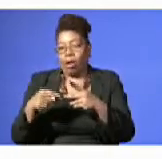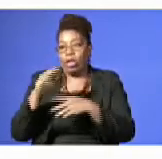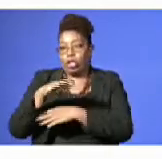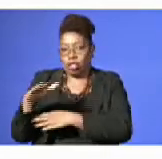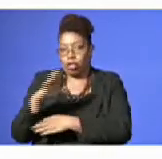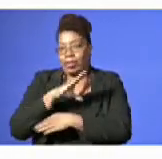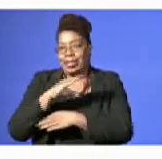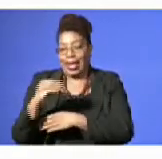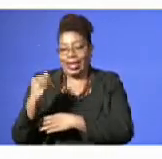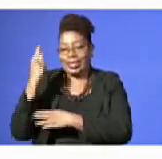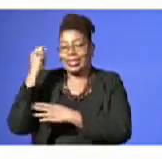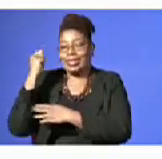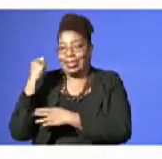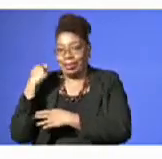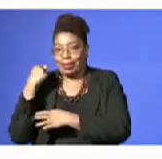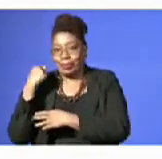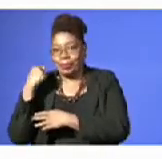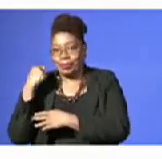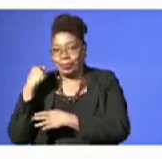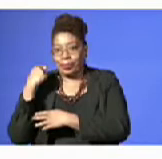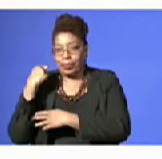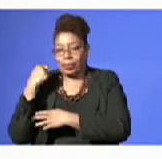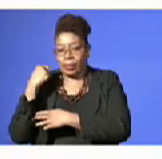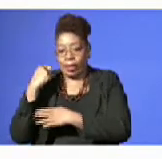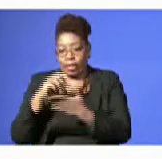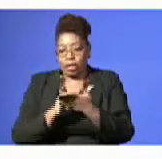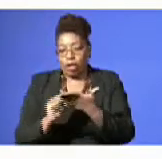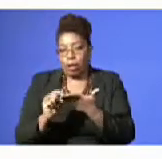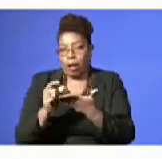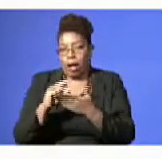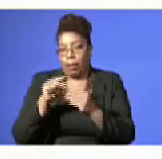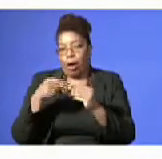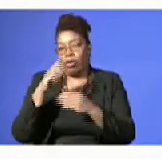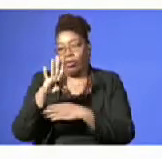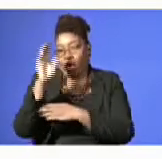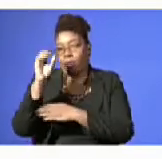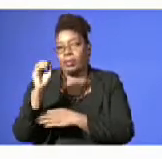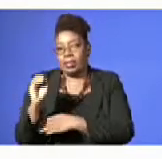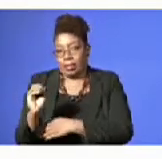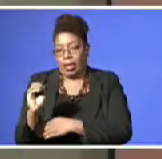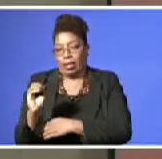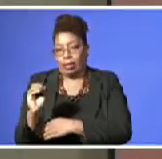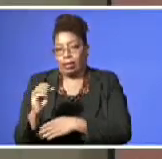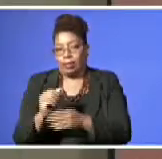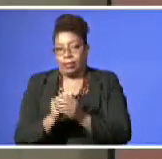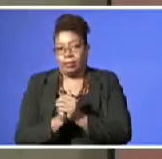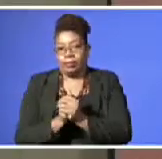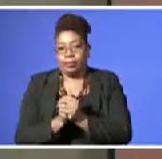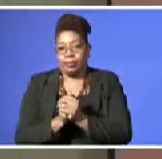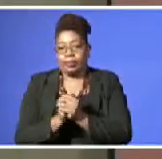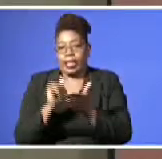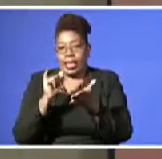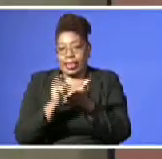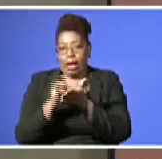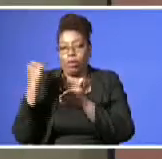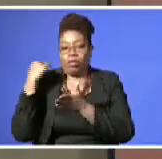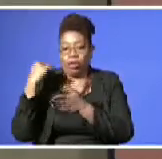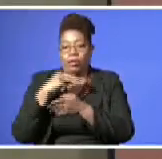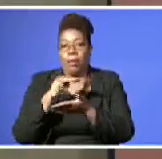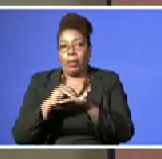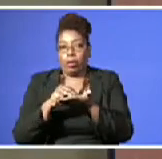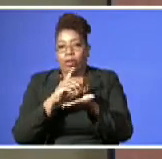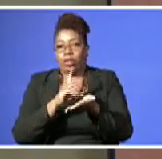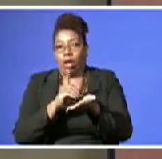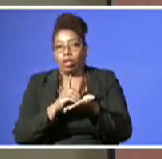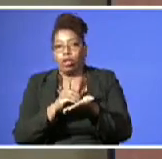and adolescents, currently accounting for about 4% of our cases. That was Chief Medical Officer